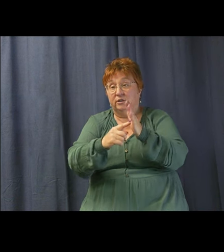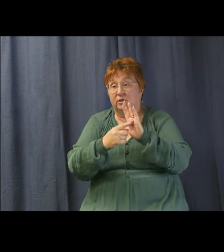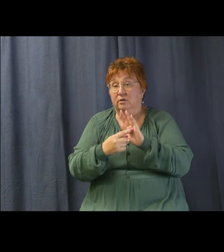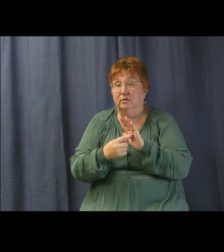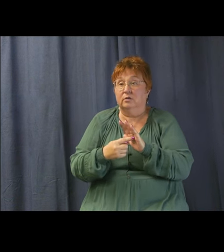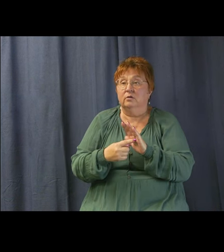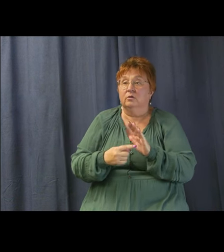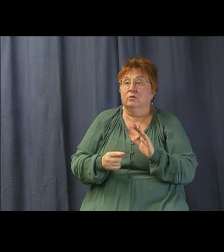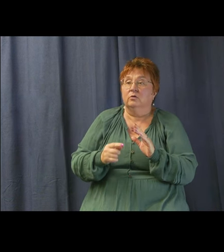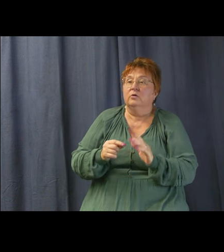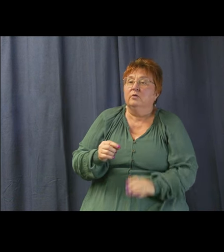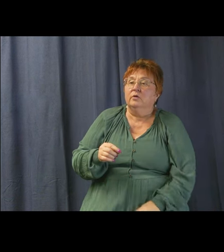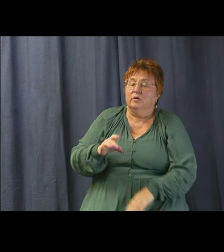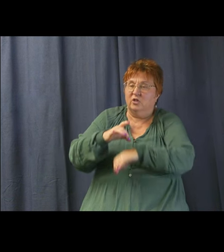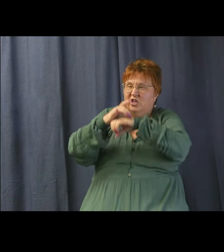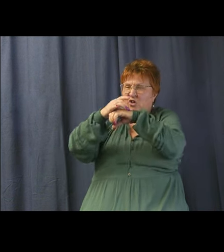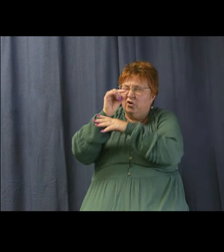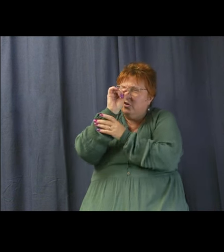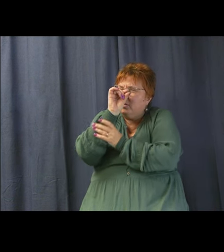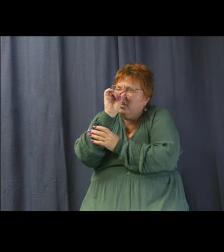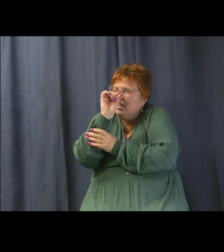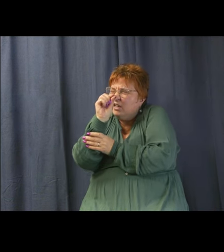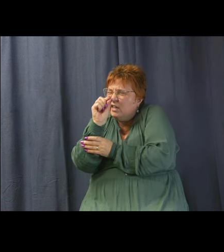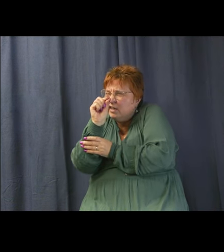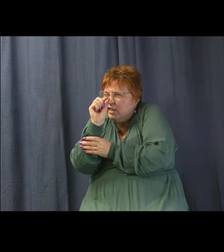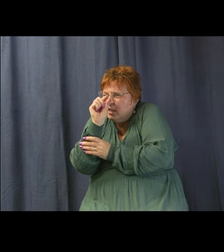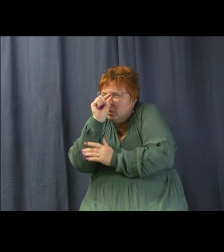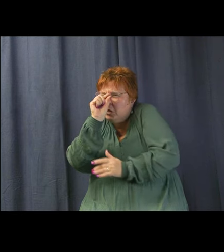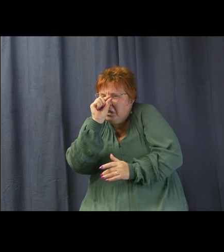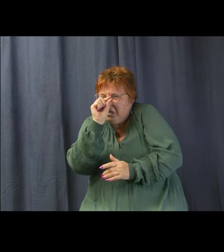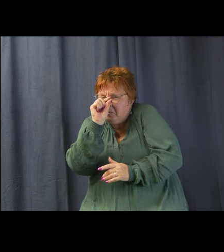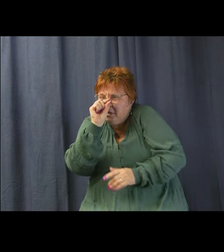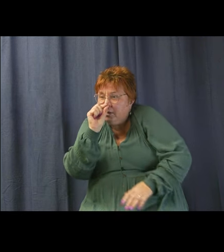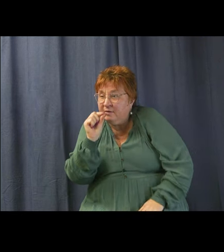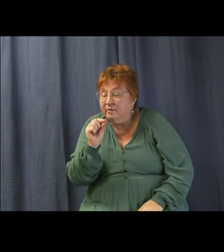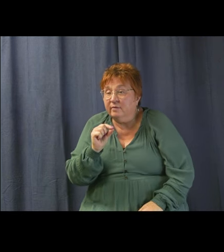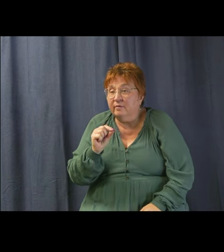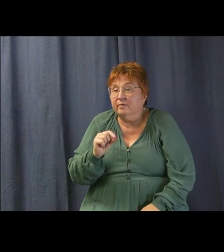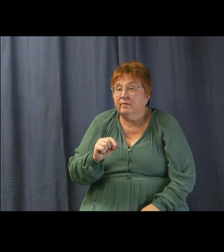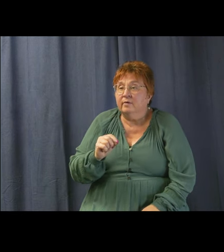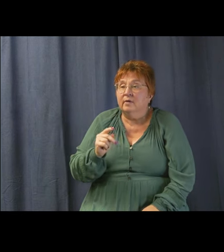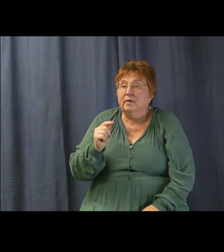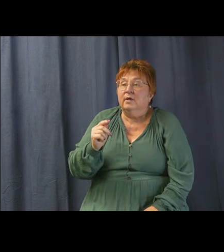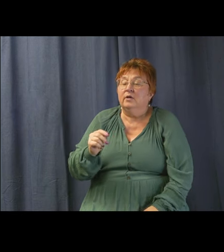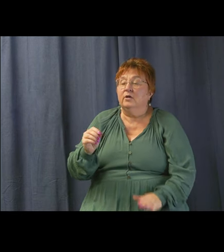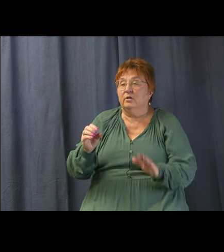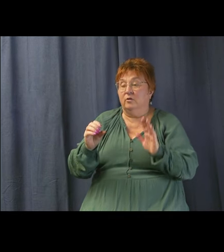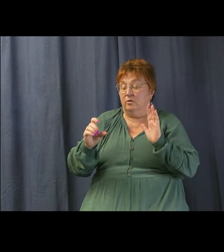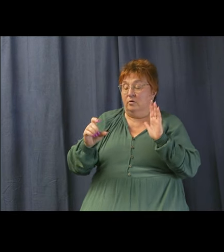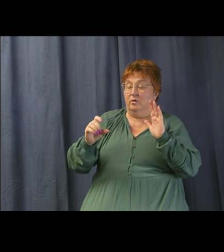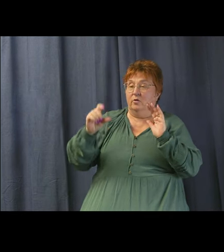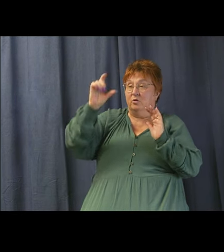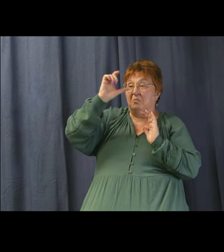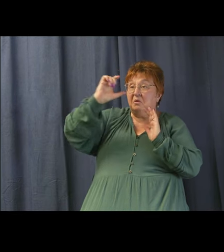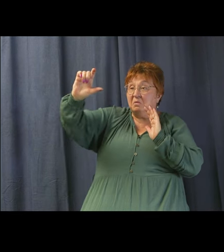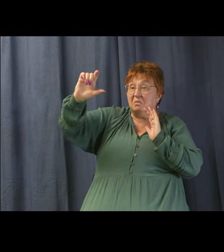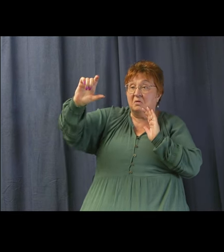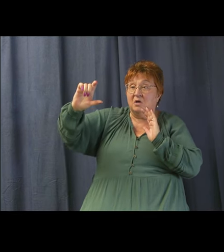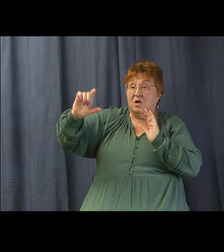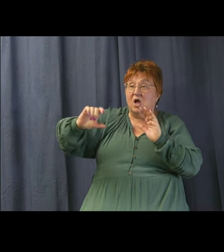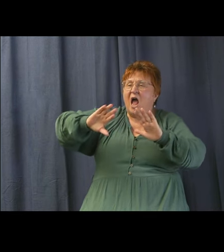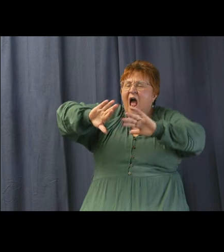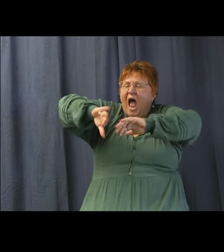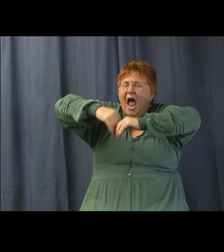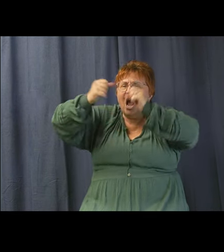tiny the earth is. Here's earth. I don't know if you can even see the moon. Here's the sun. How in